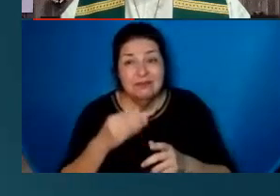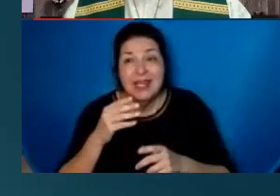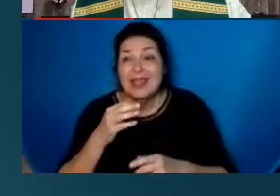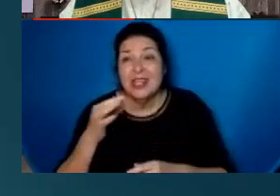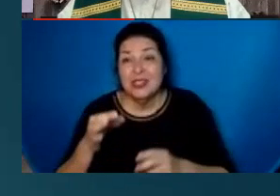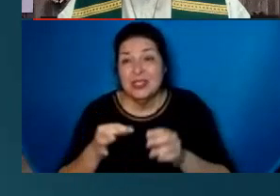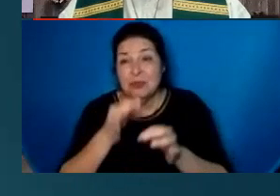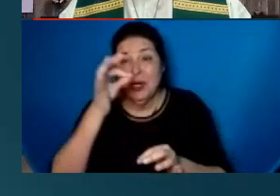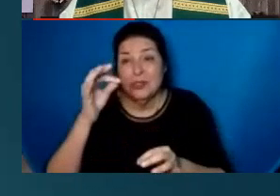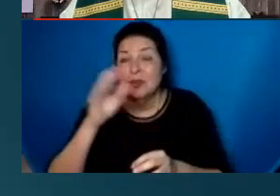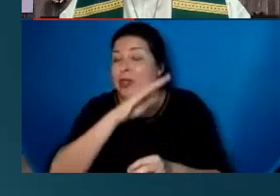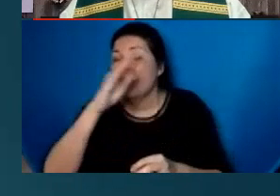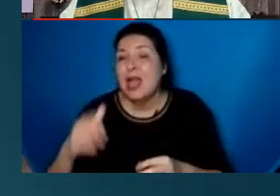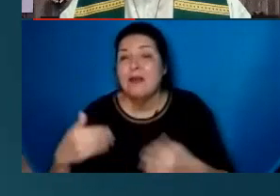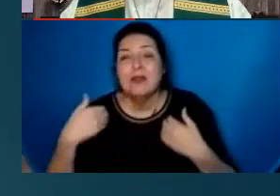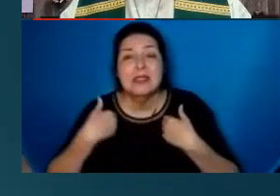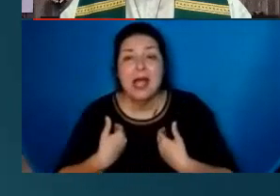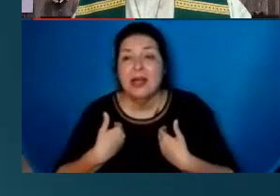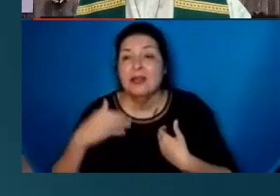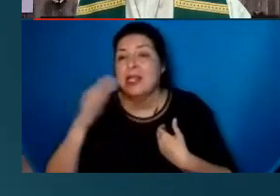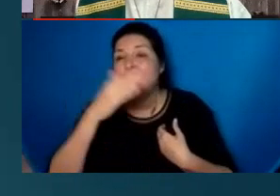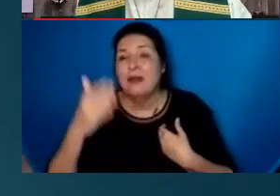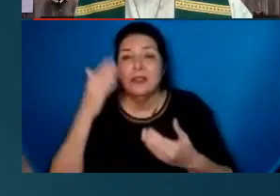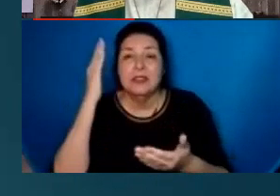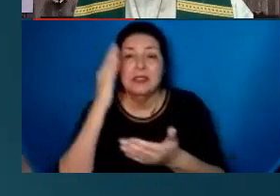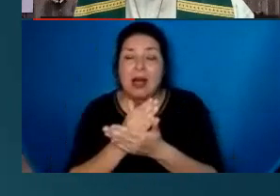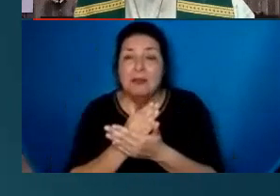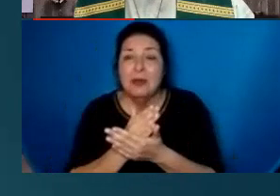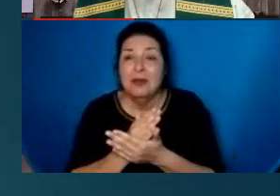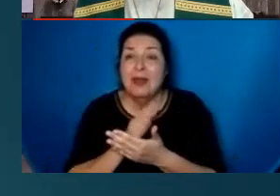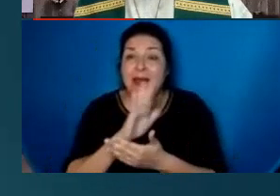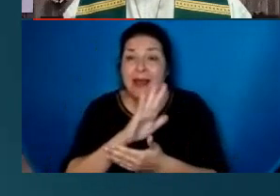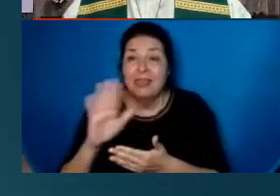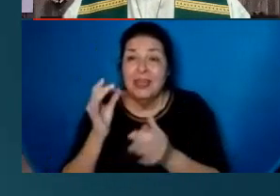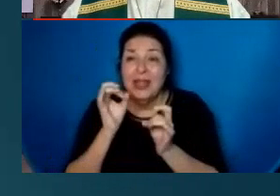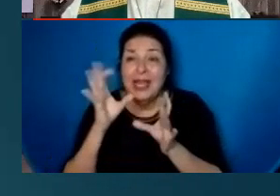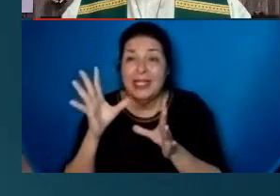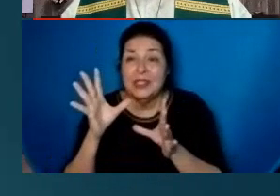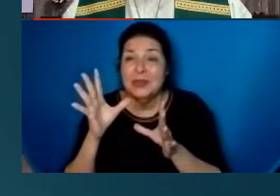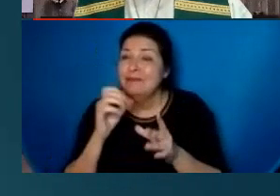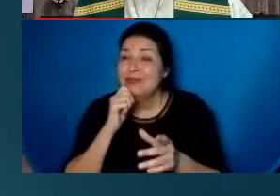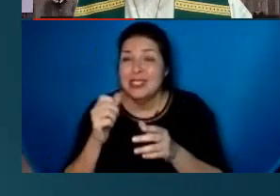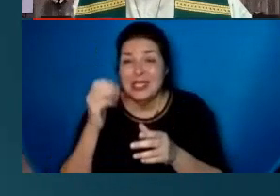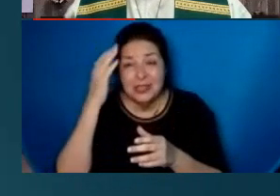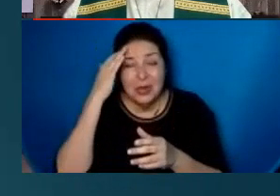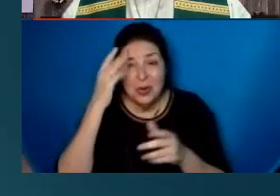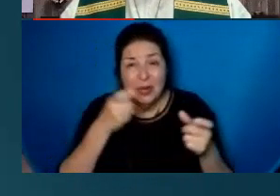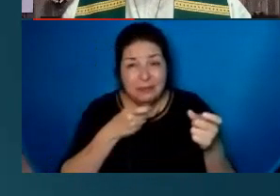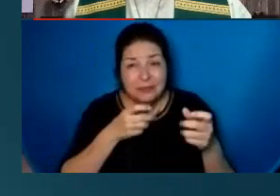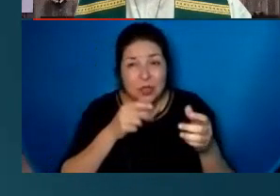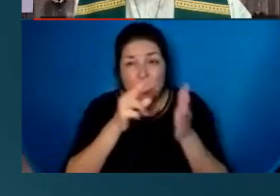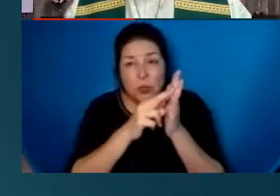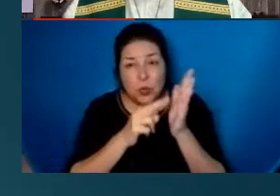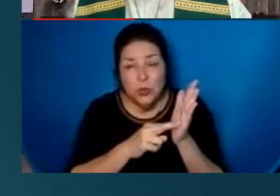they never grow tired and they never rest. Their hatred knows no rules. Their desire is for